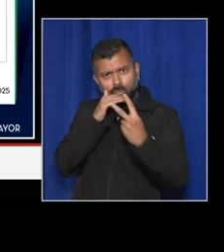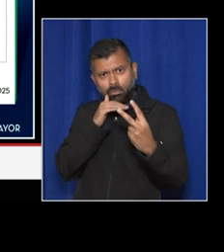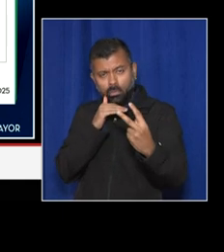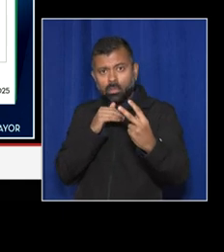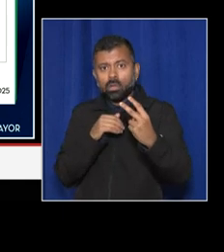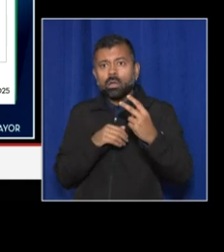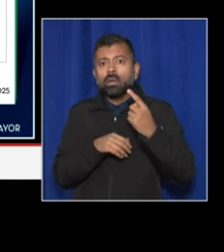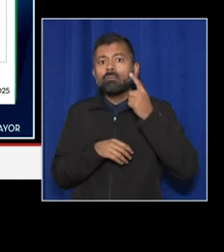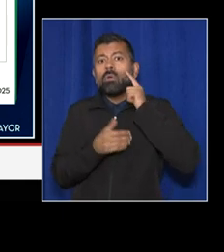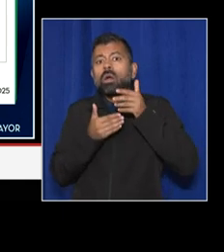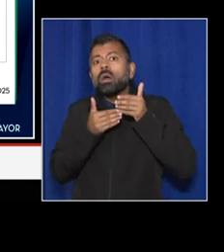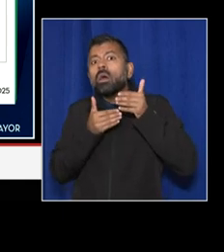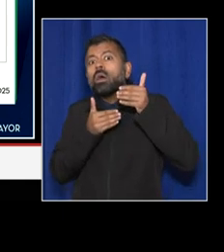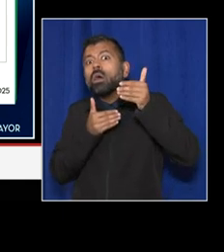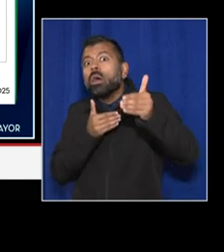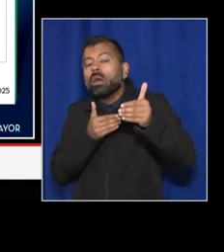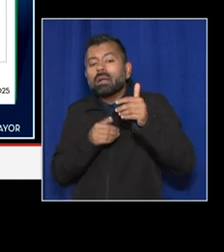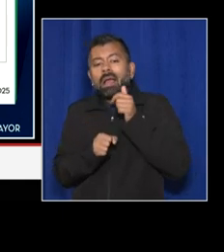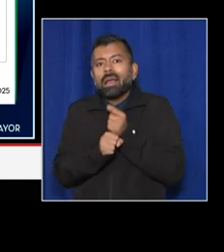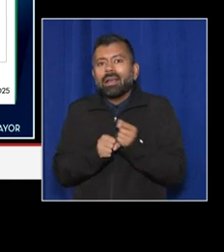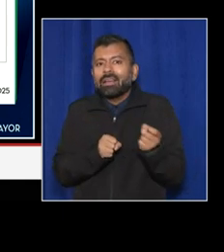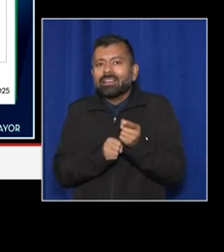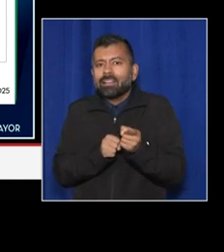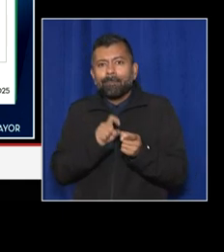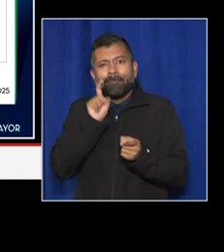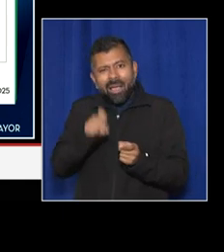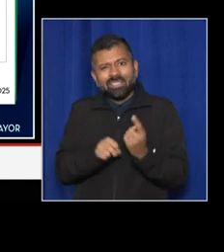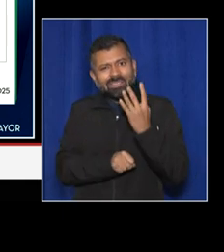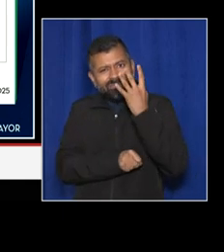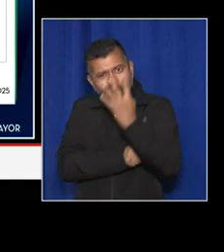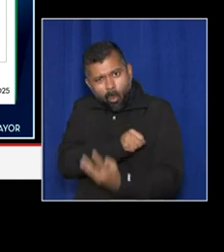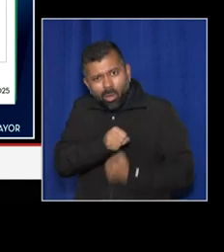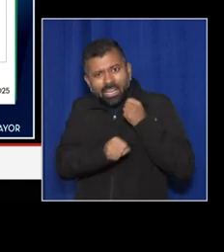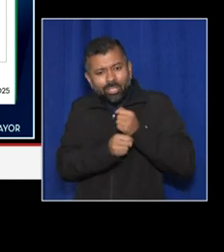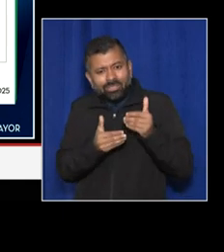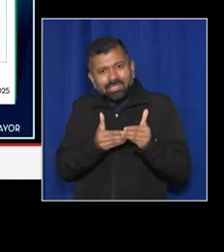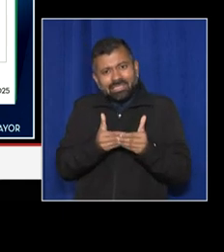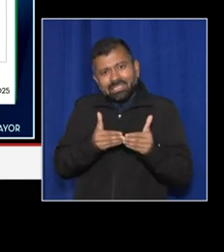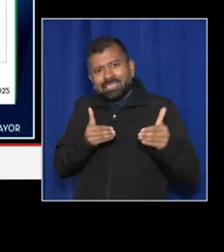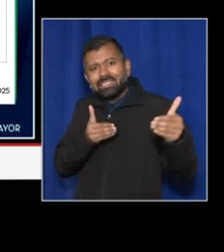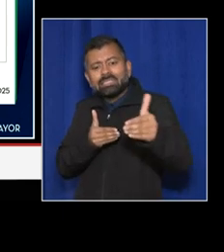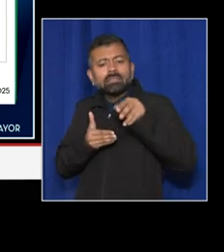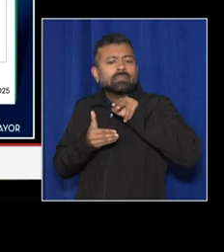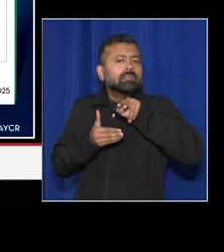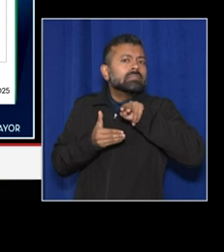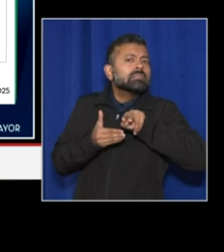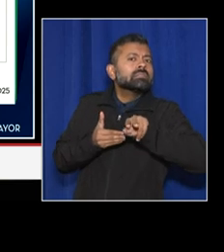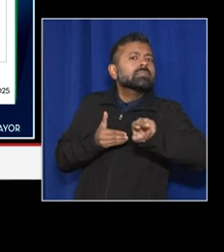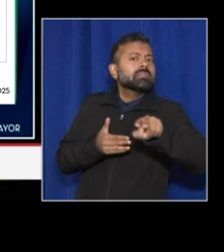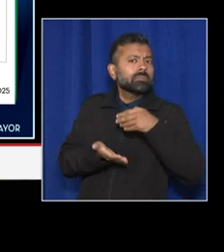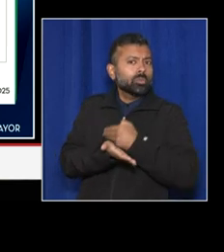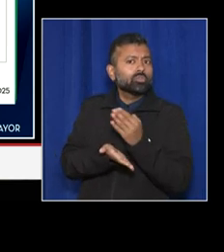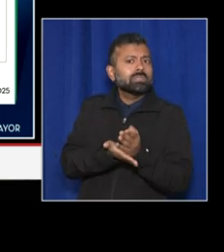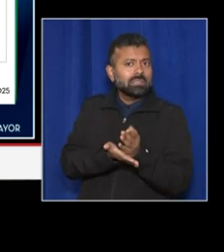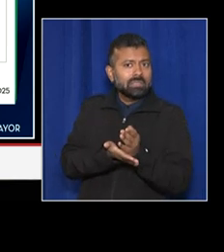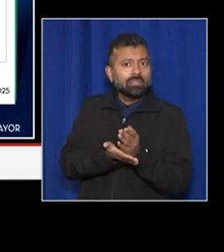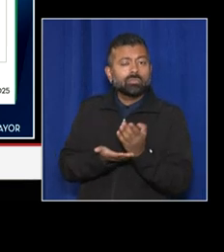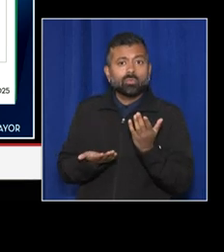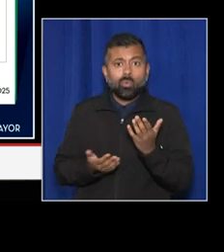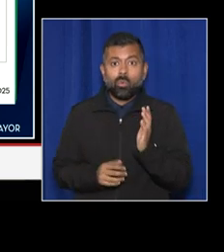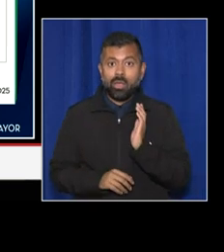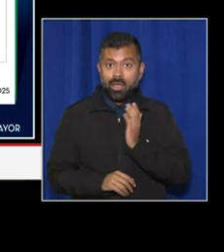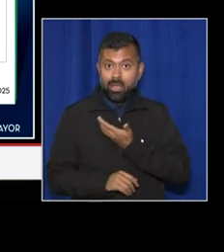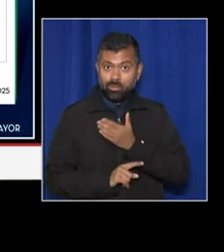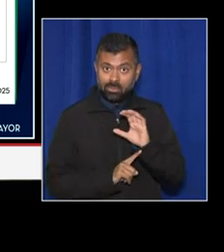I think 4 times a year, how much revenue we will have coming in to the district.